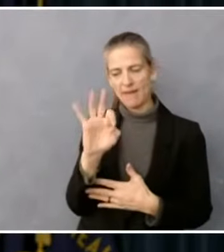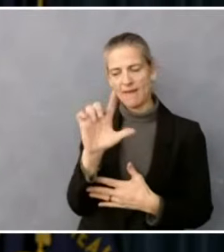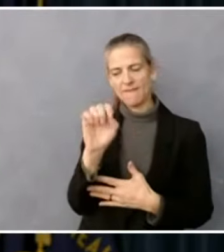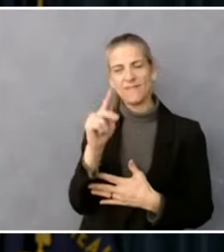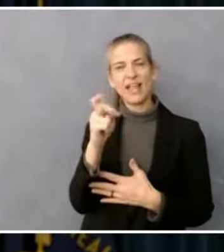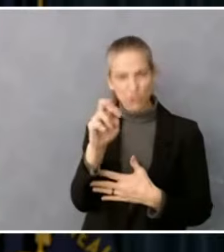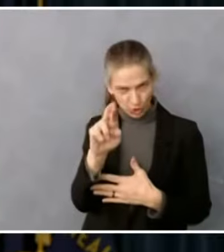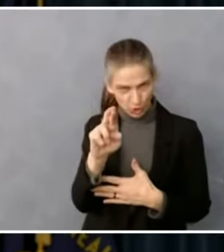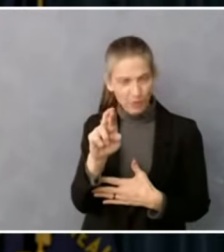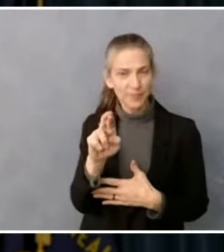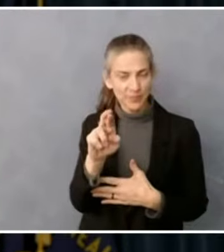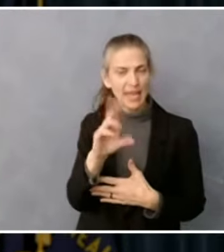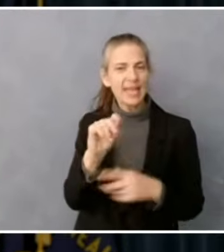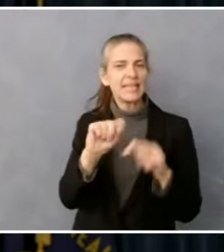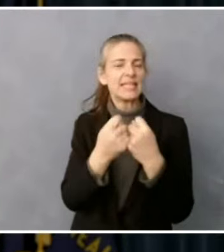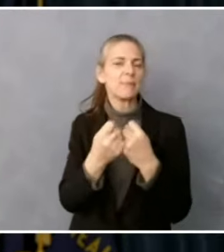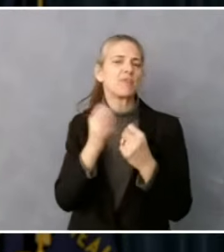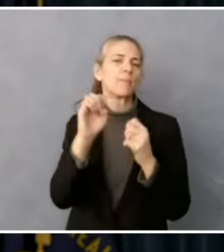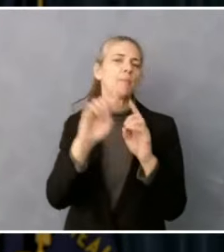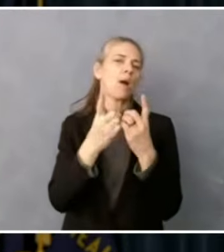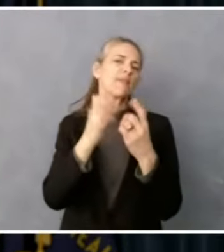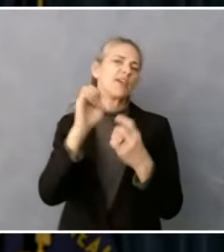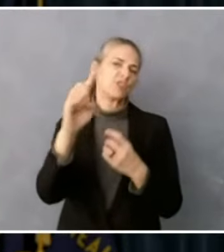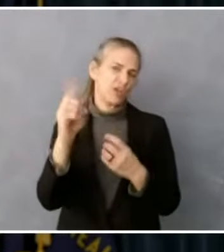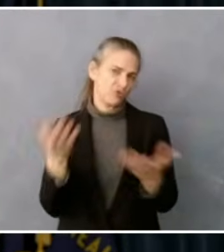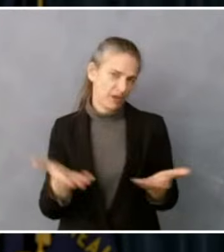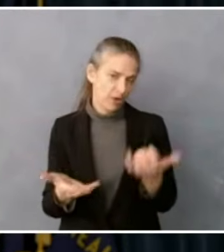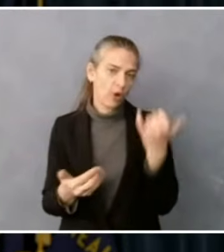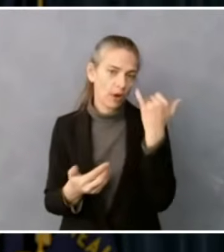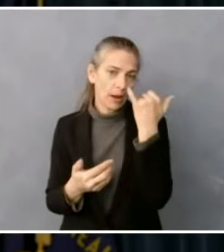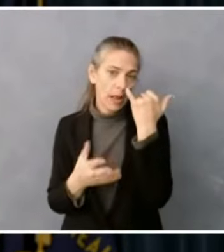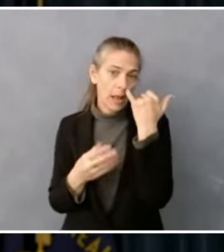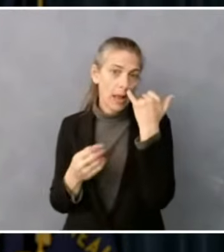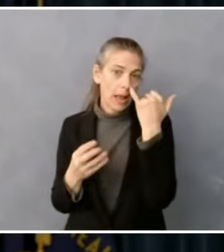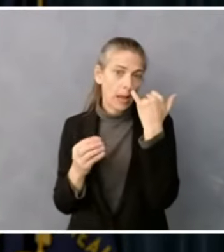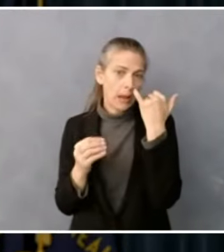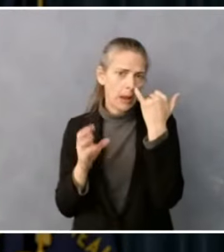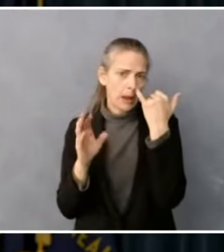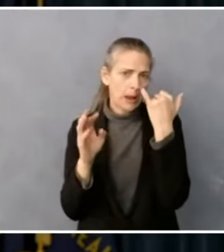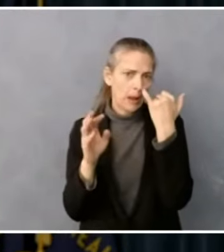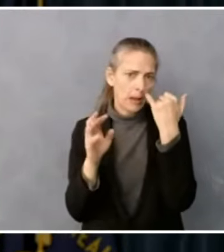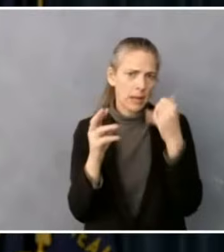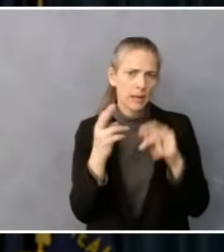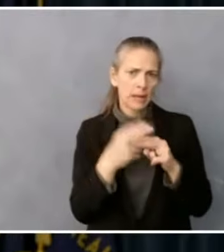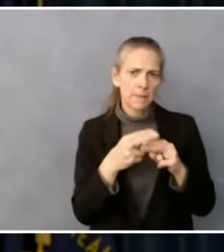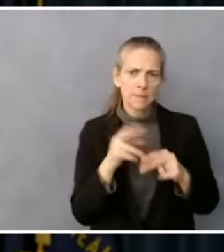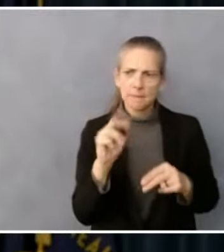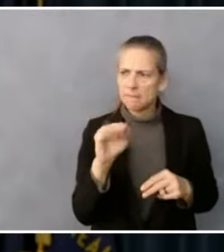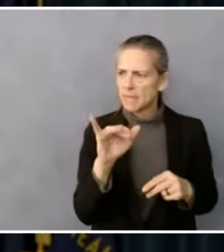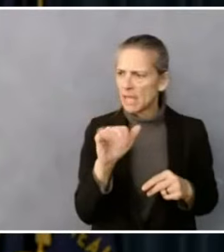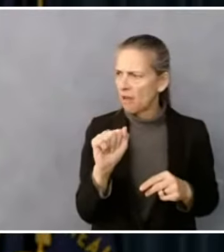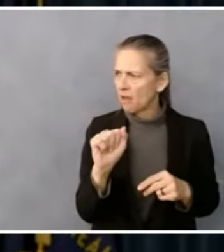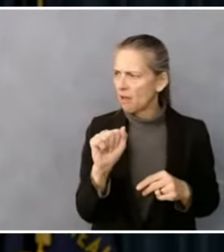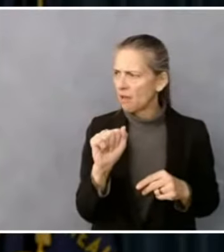Education who are here with us today, along with Mia or Maya? Do we have Maya?